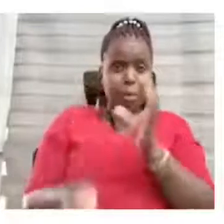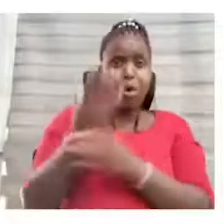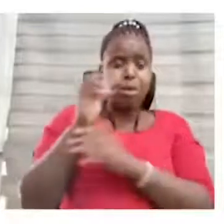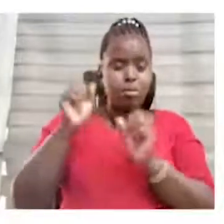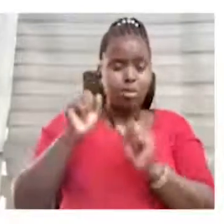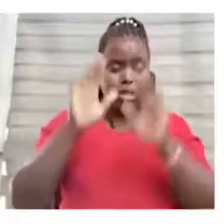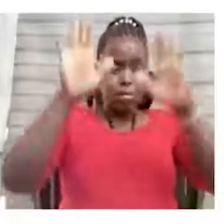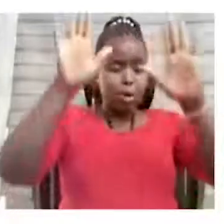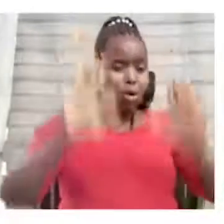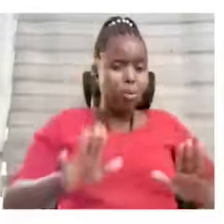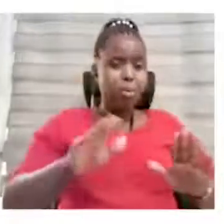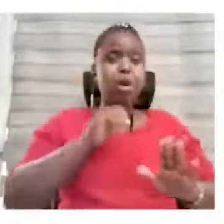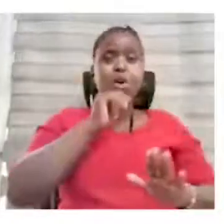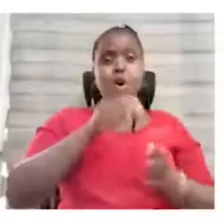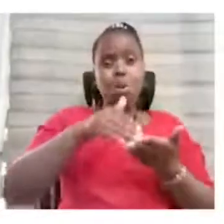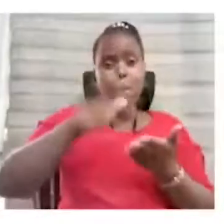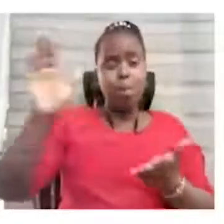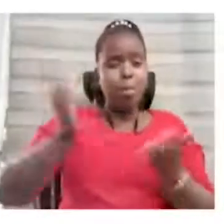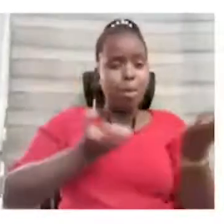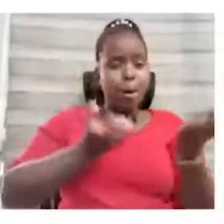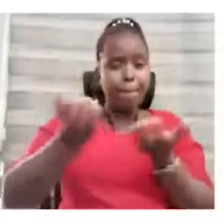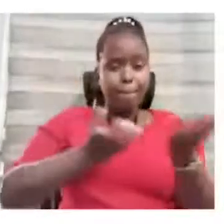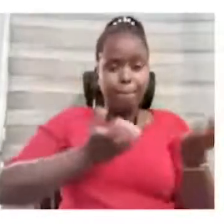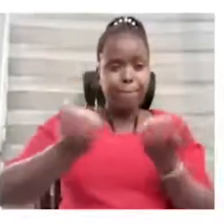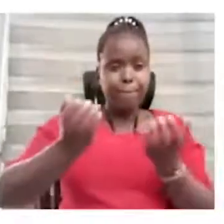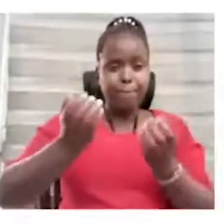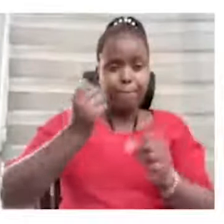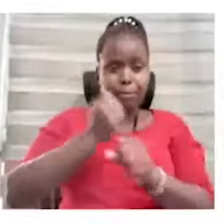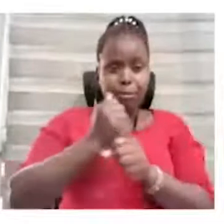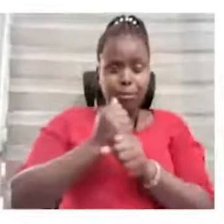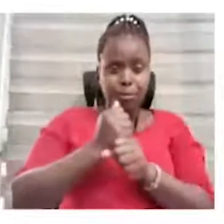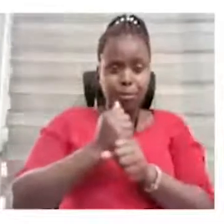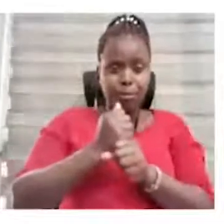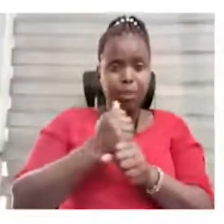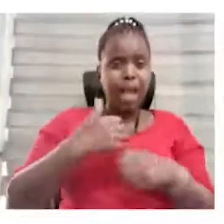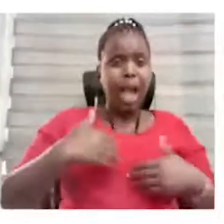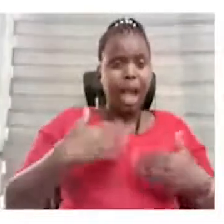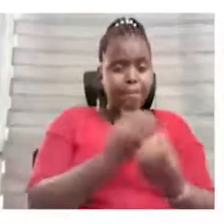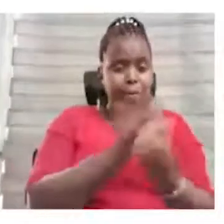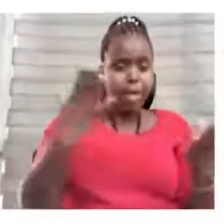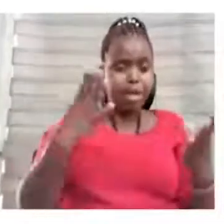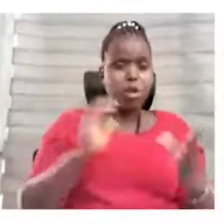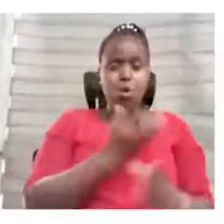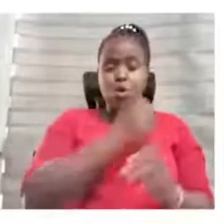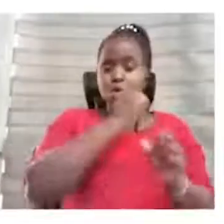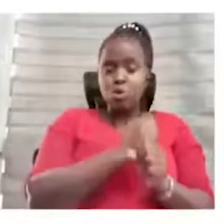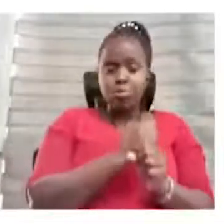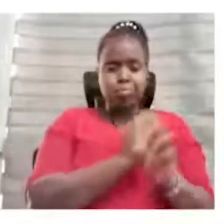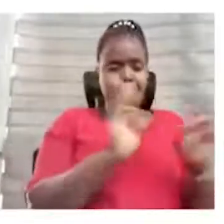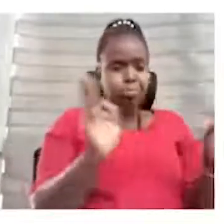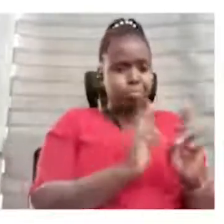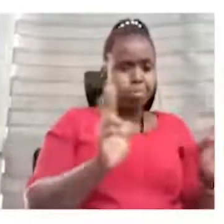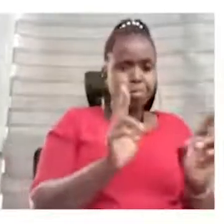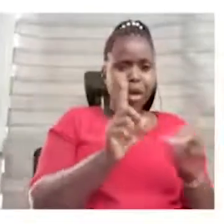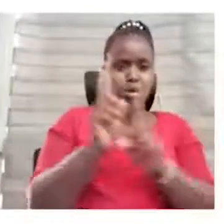not very many businesses will be willing to do that. So there is a lot that we're doing. There's commitment, and I know my colleague will be